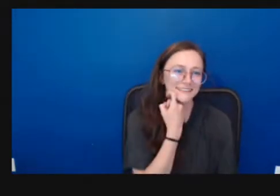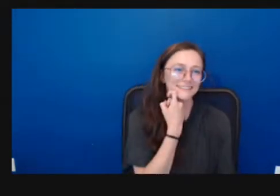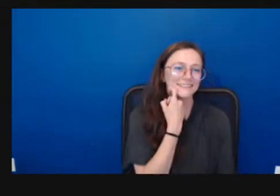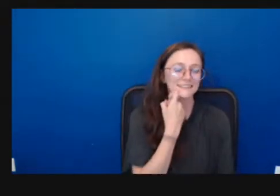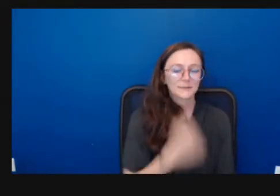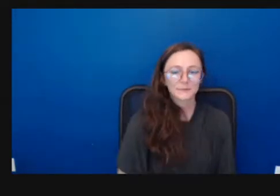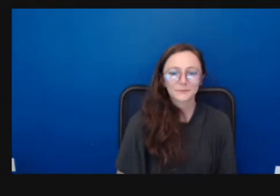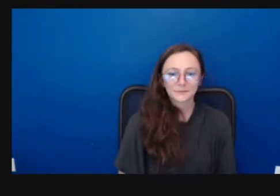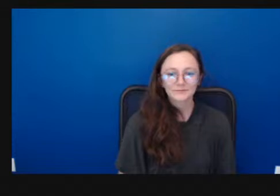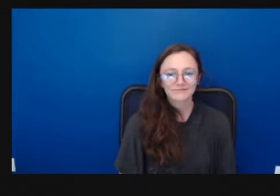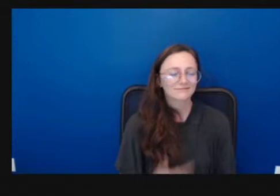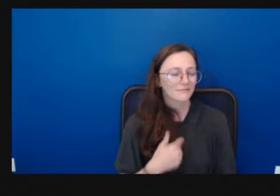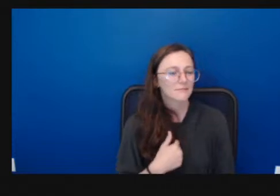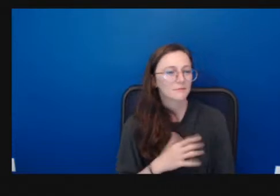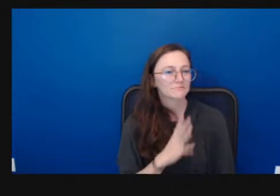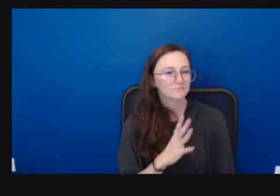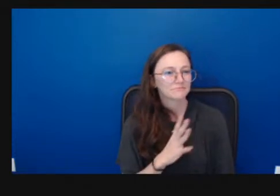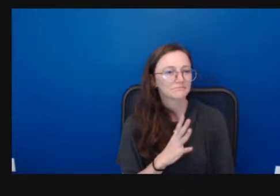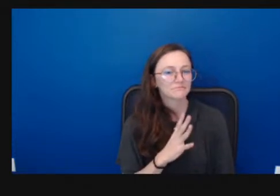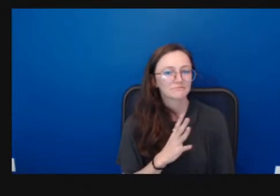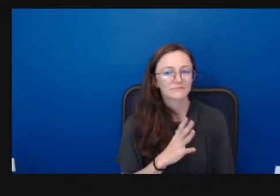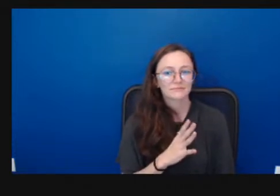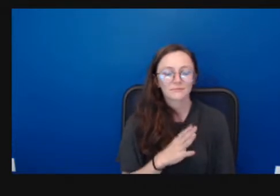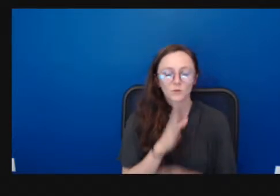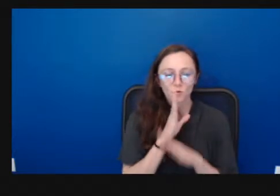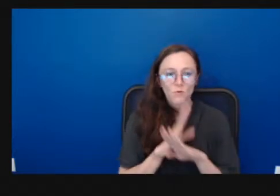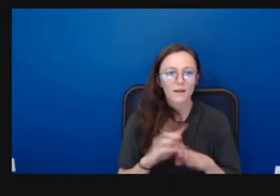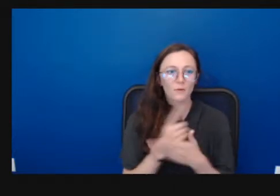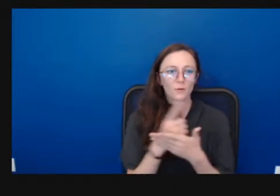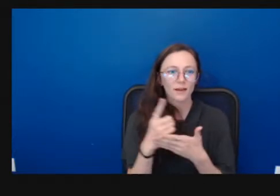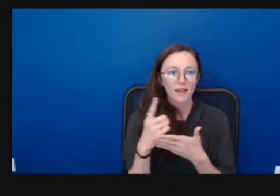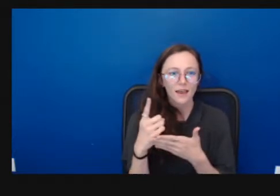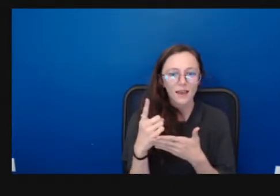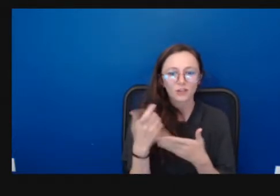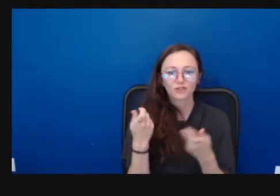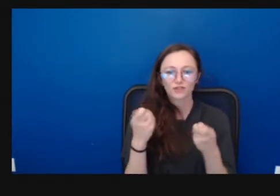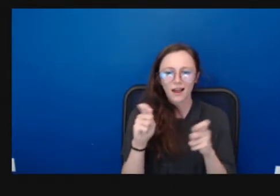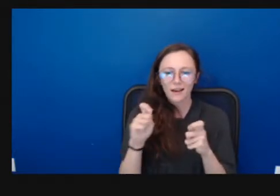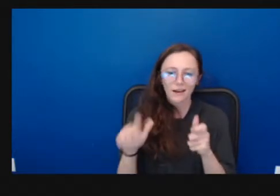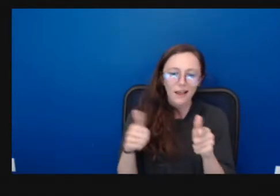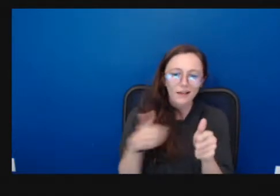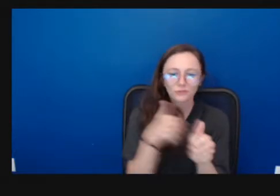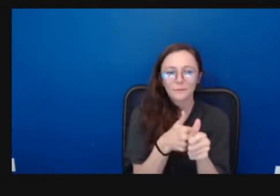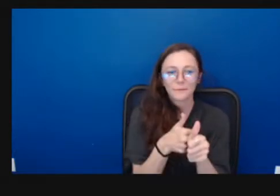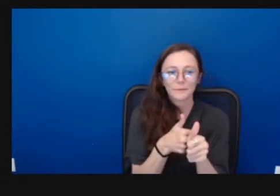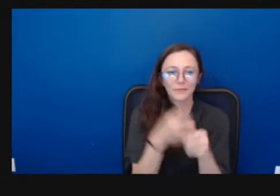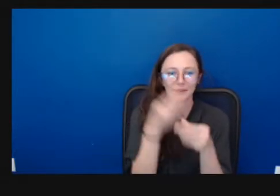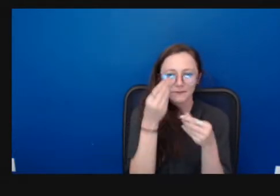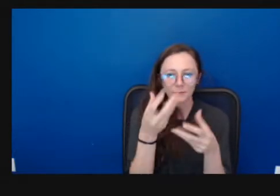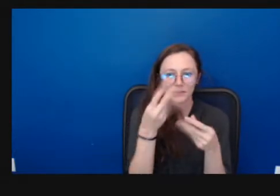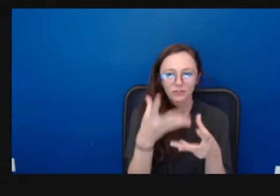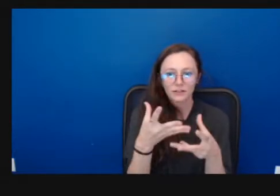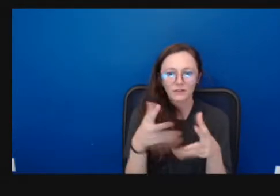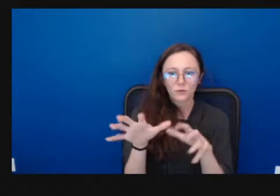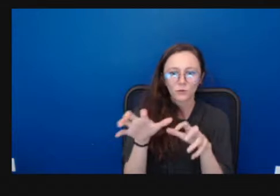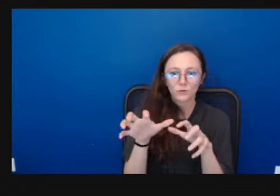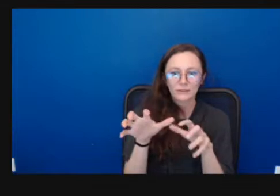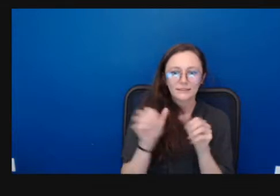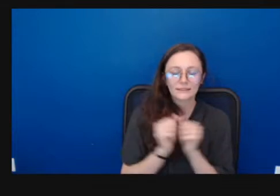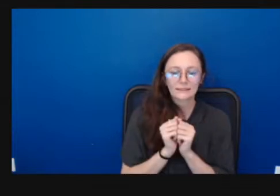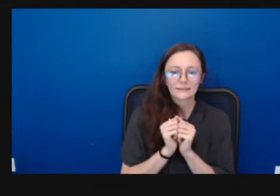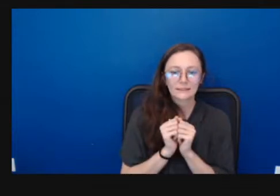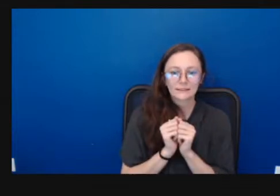Been all right, yeah. Been a fairly quiet week on a volcano. I'm trying to catch up on all of our other activities that we have our hands in lots of things